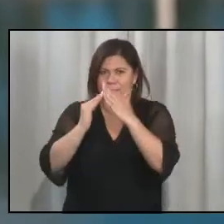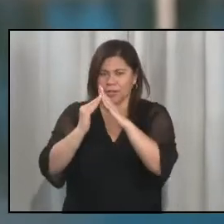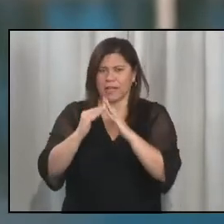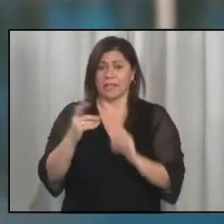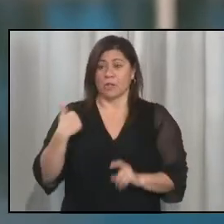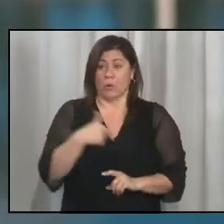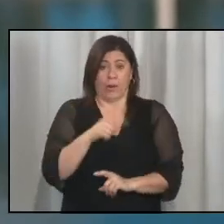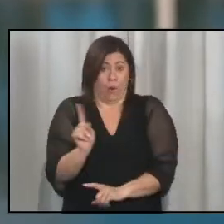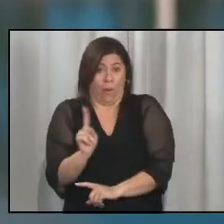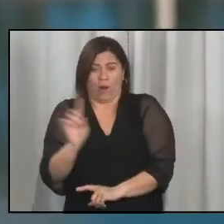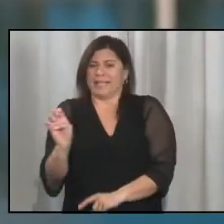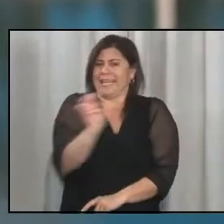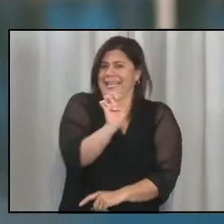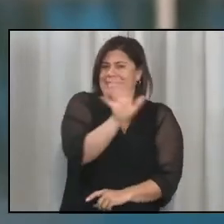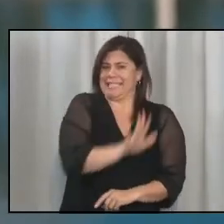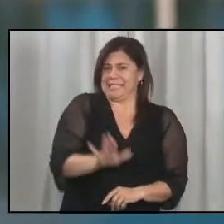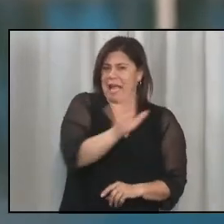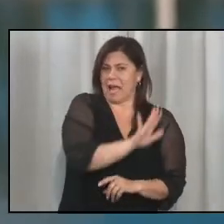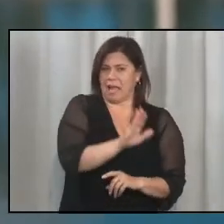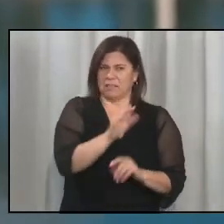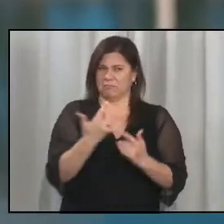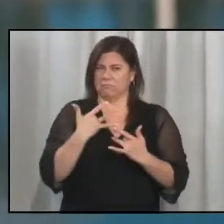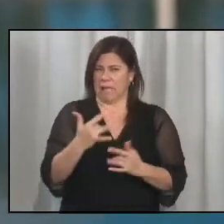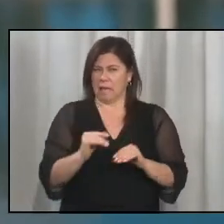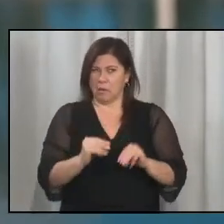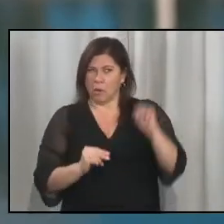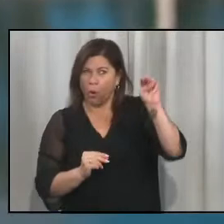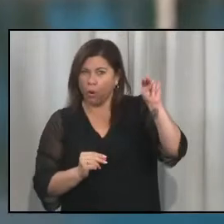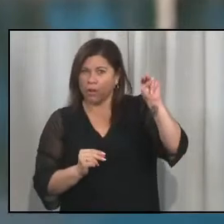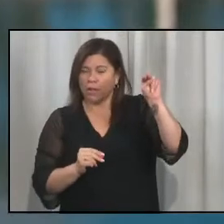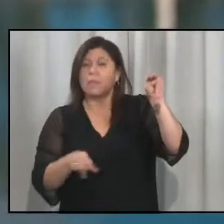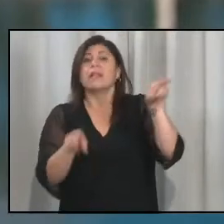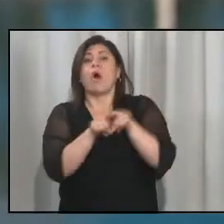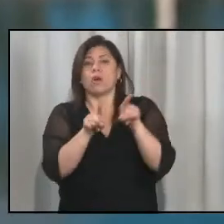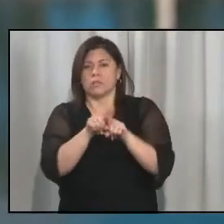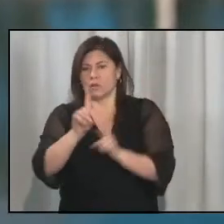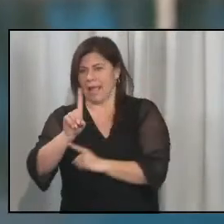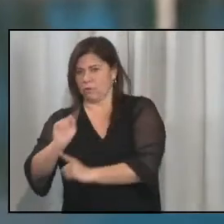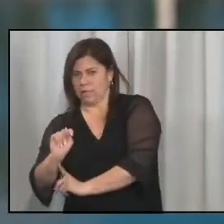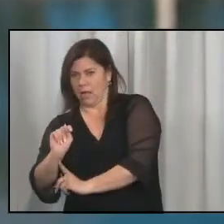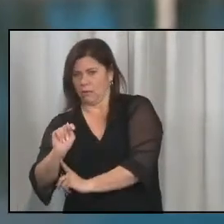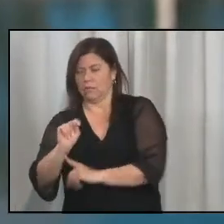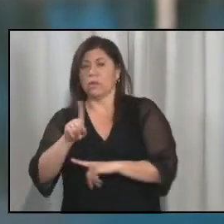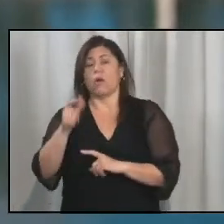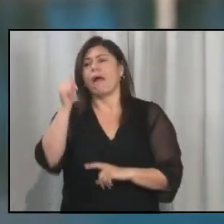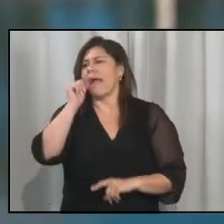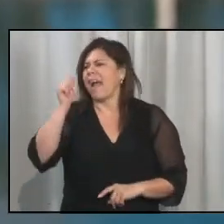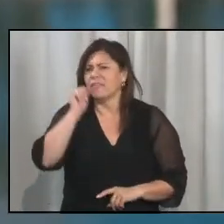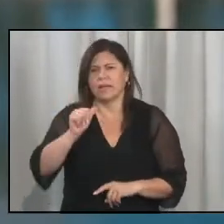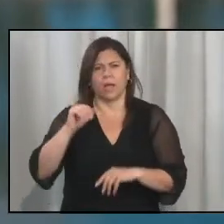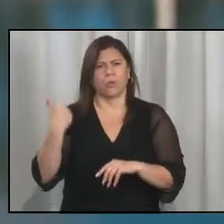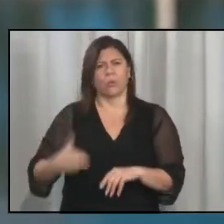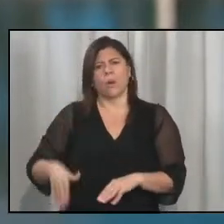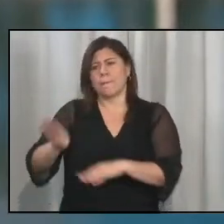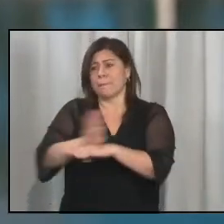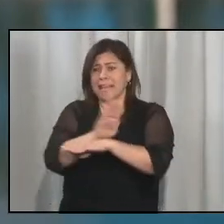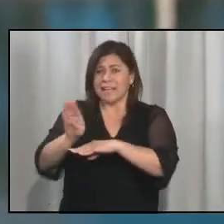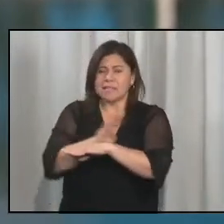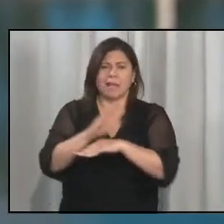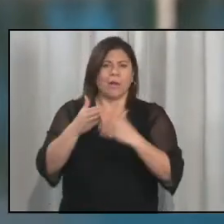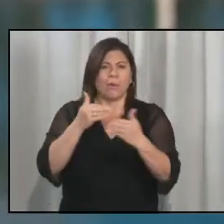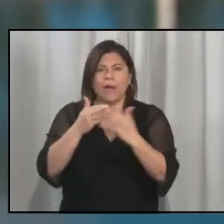east side, we are on the north, and we are also downtown. Every day is busy, whether it's helping